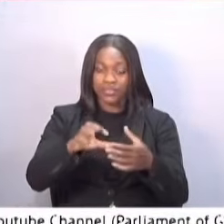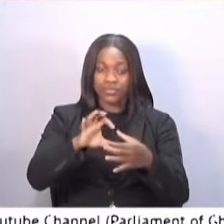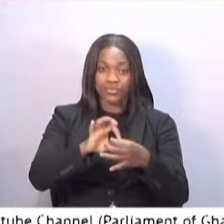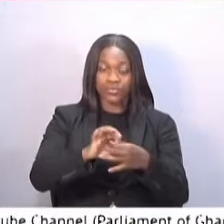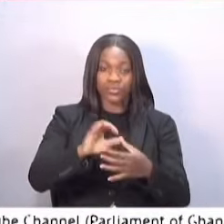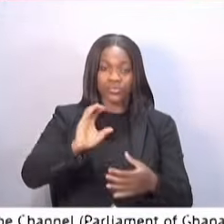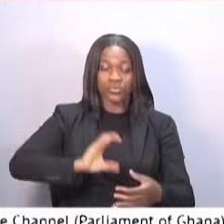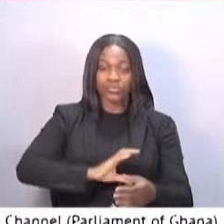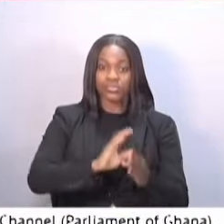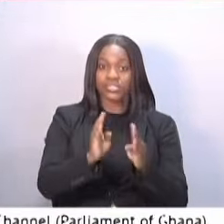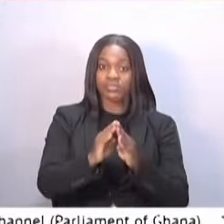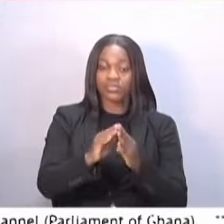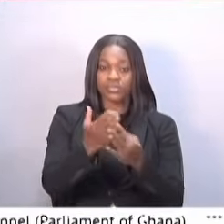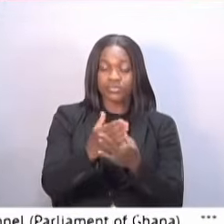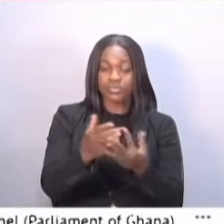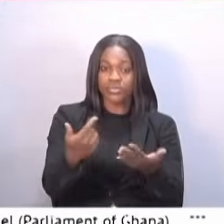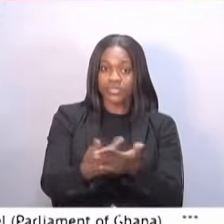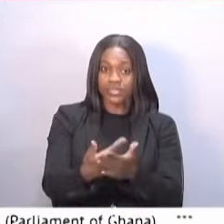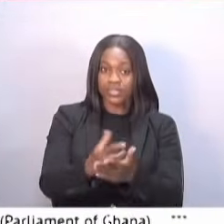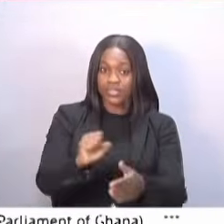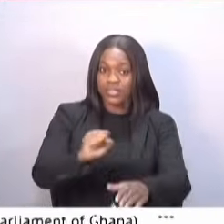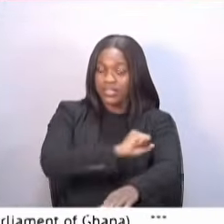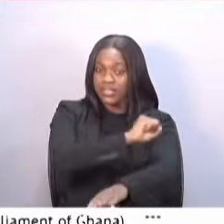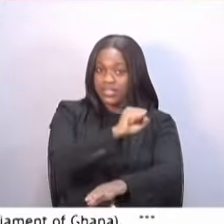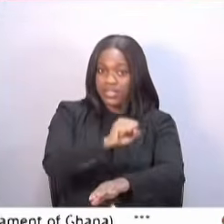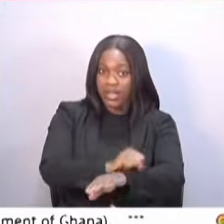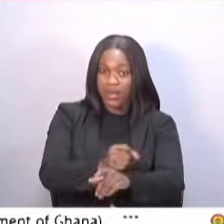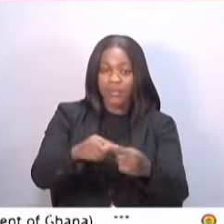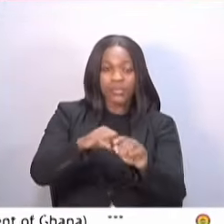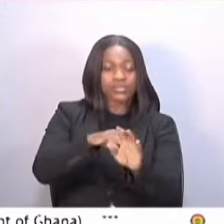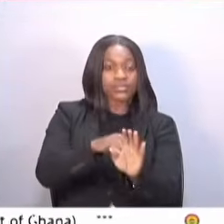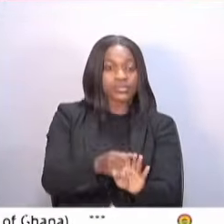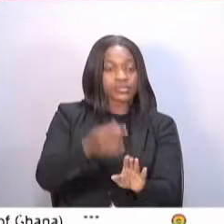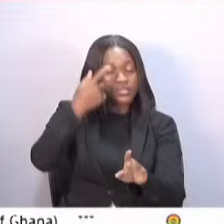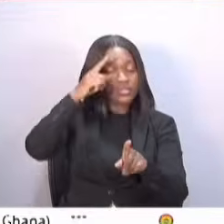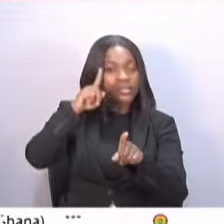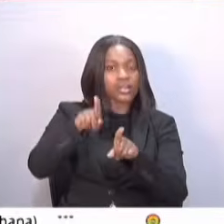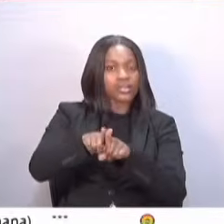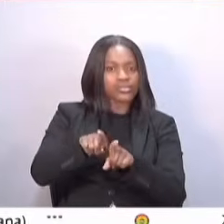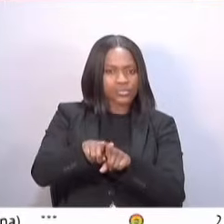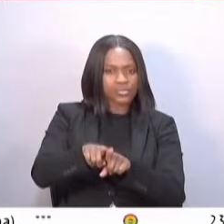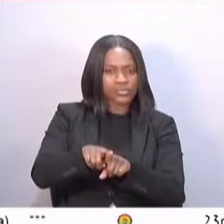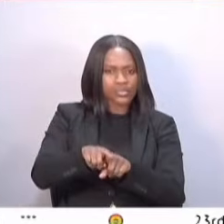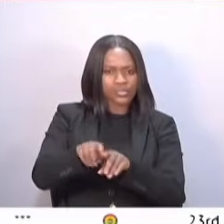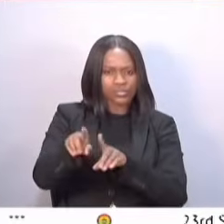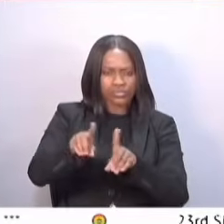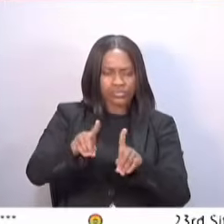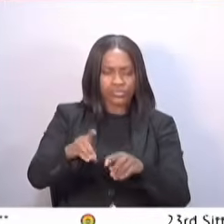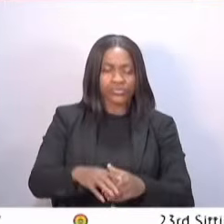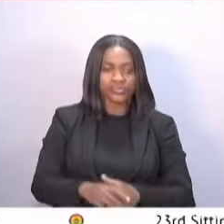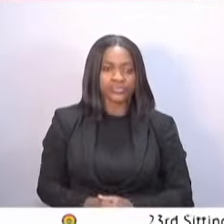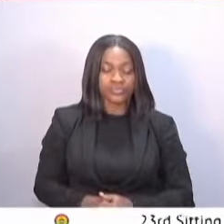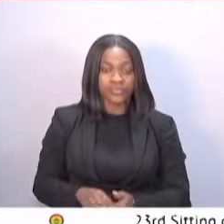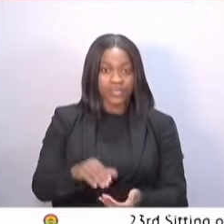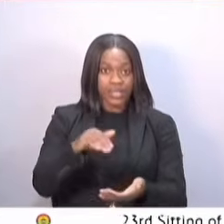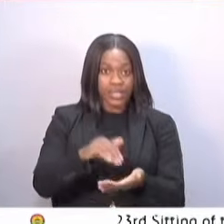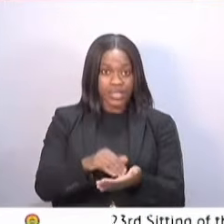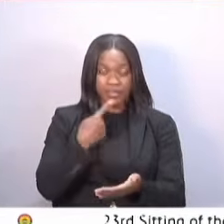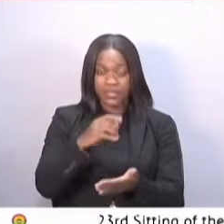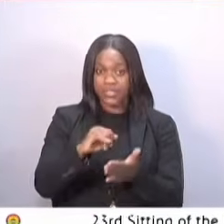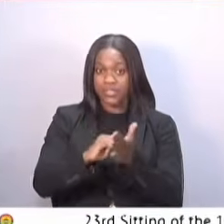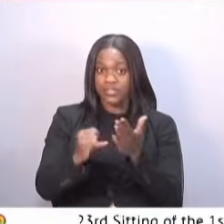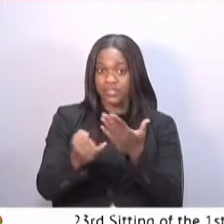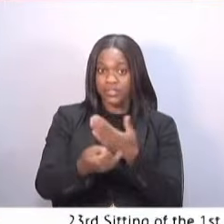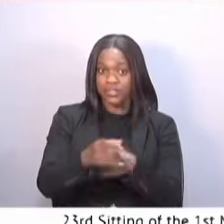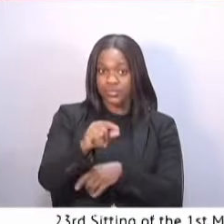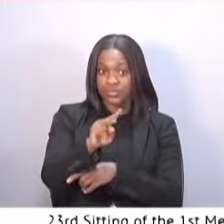committee meetings between Ghana and Singapore on the implementation agreement was considered. I also said in